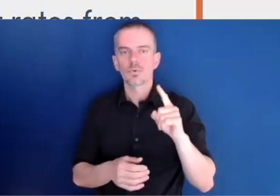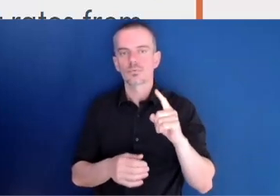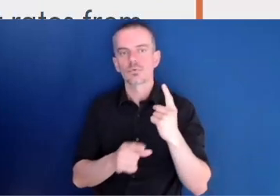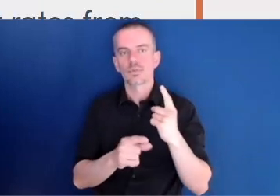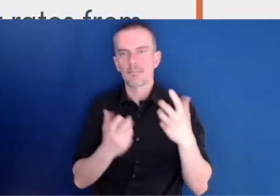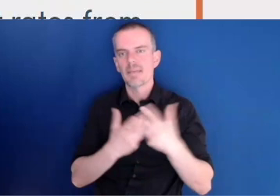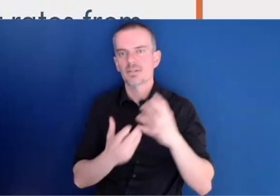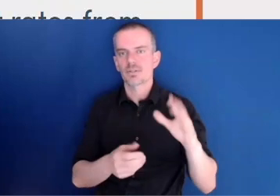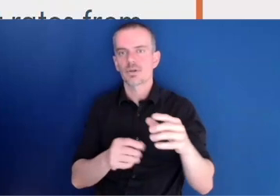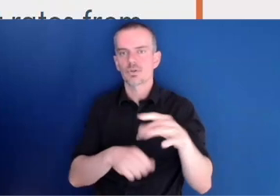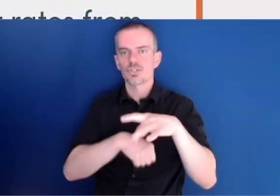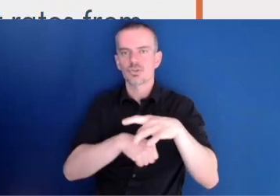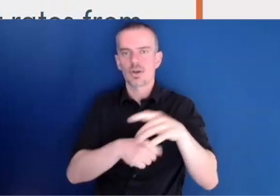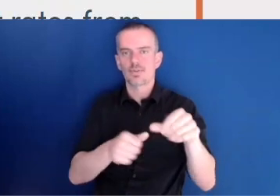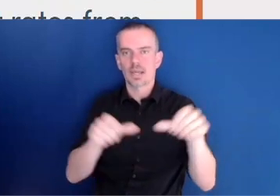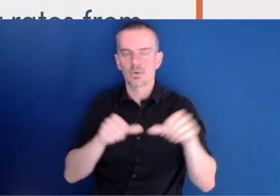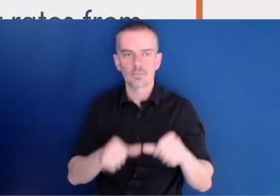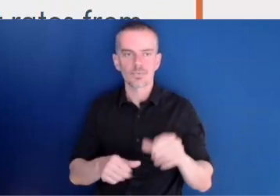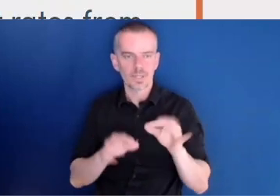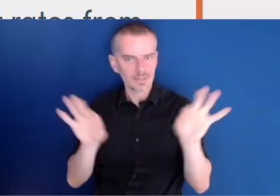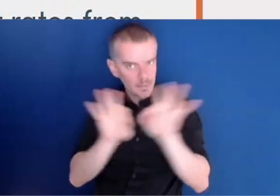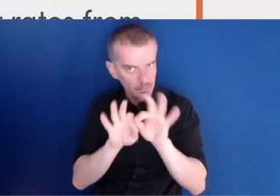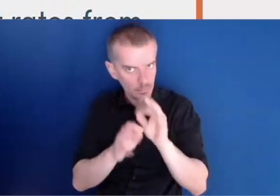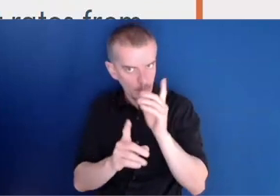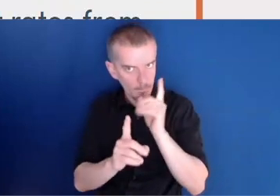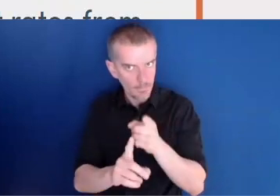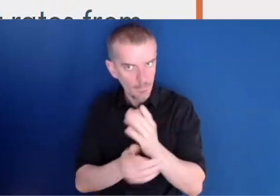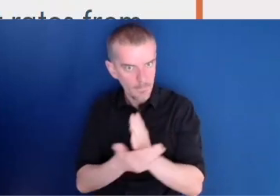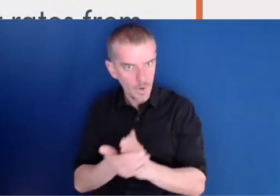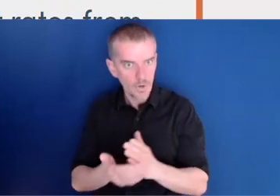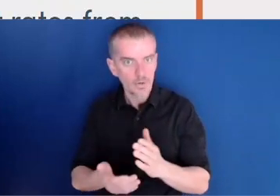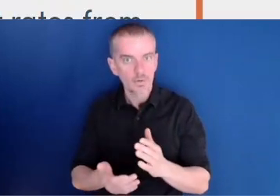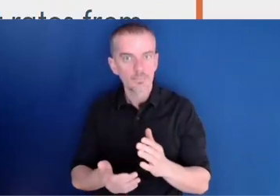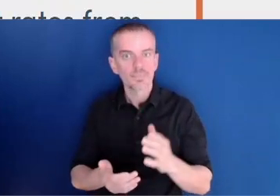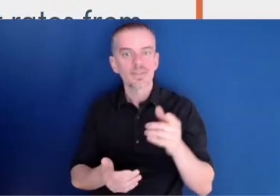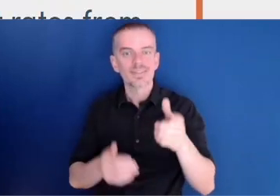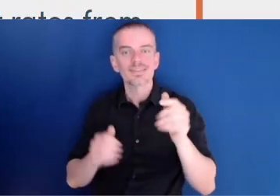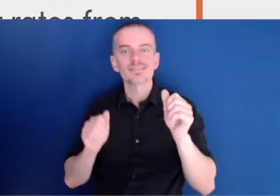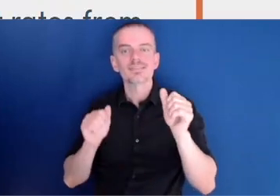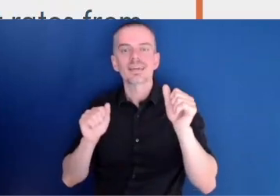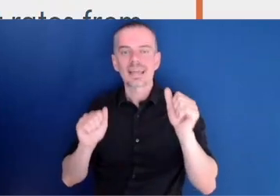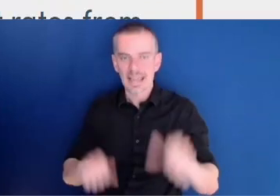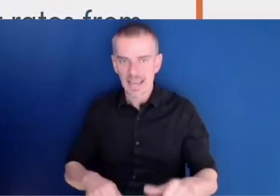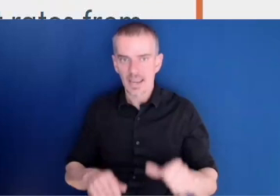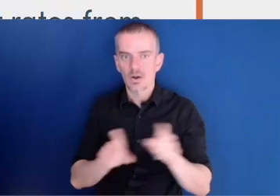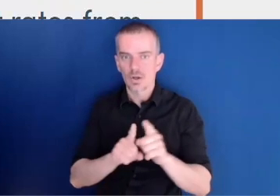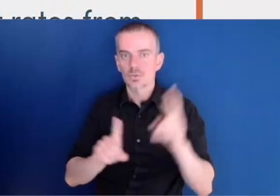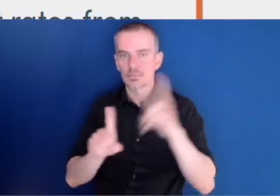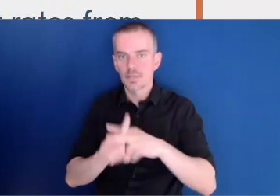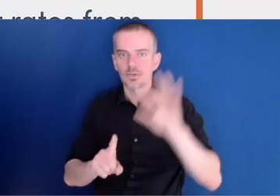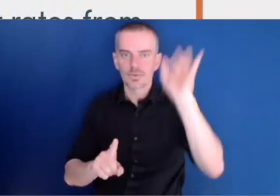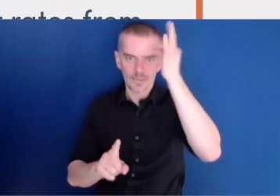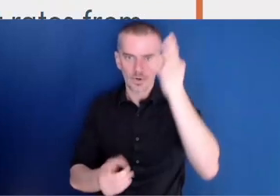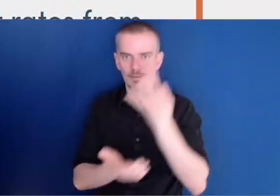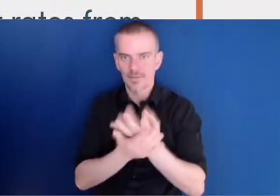location. This is the key part here. This can extend to federal financial assistance programs.